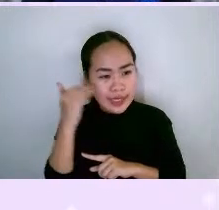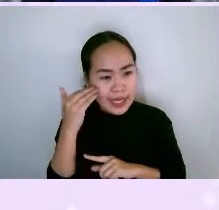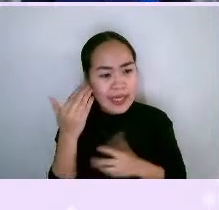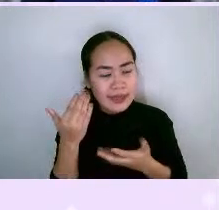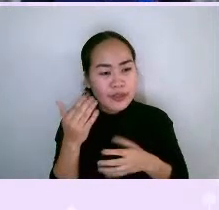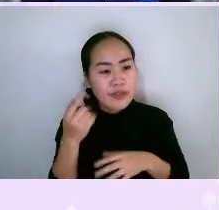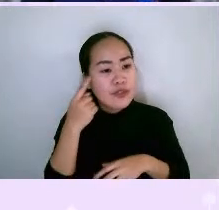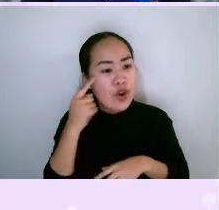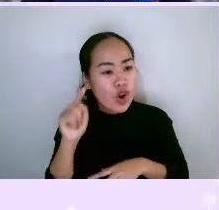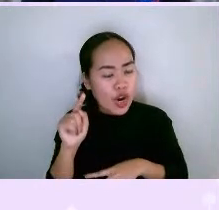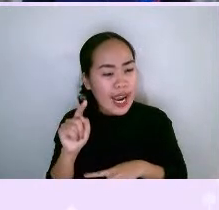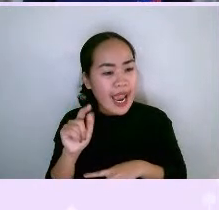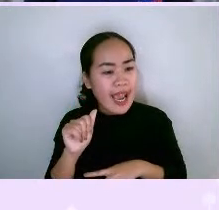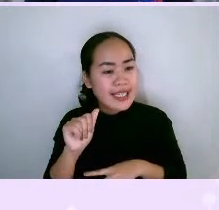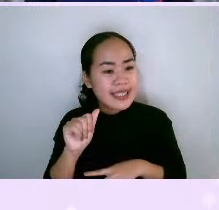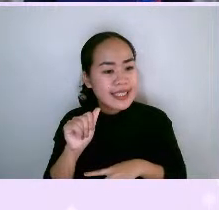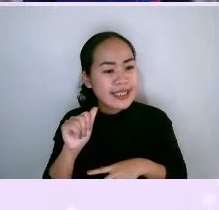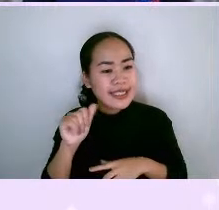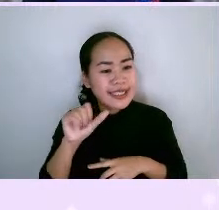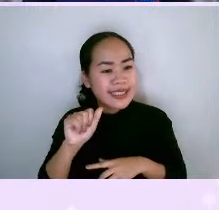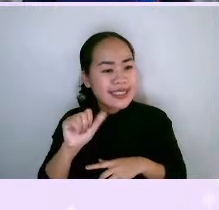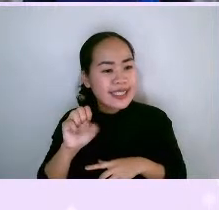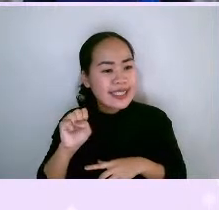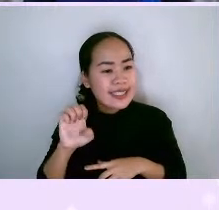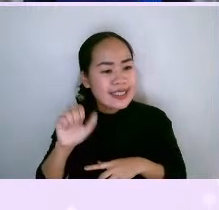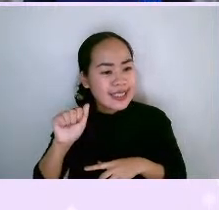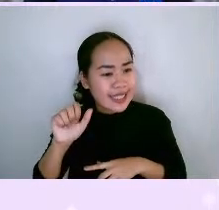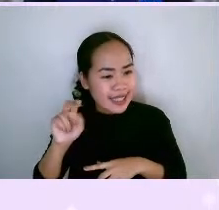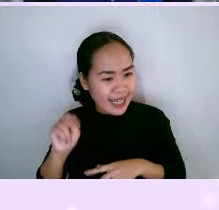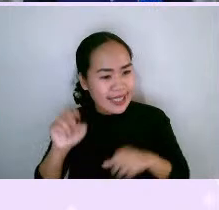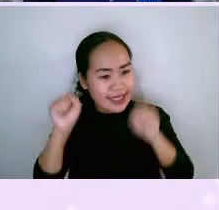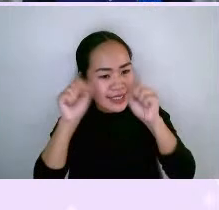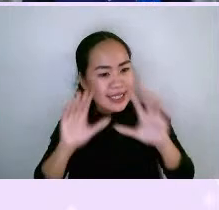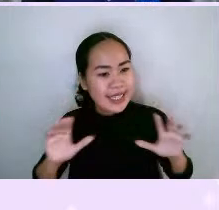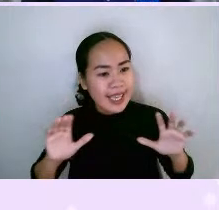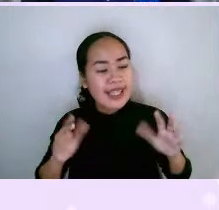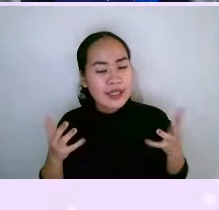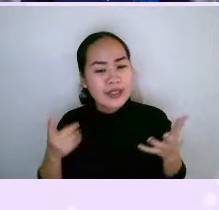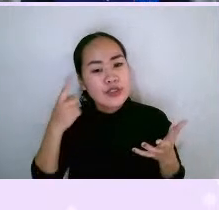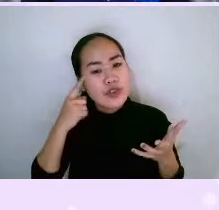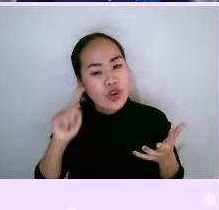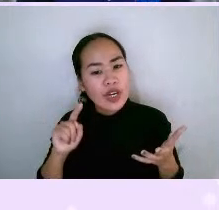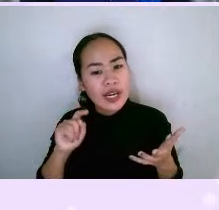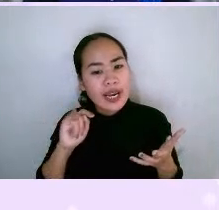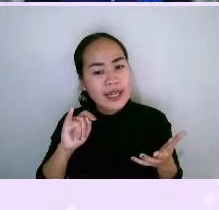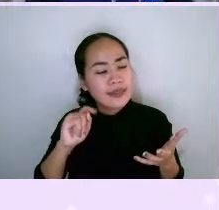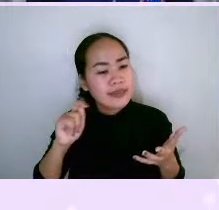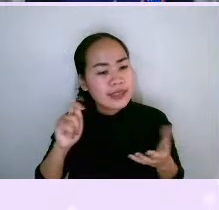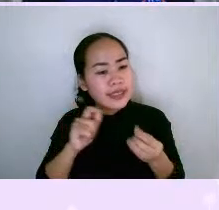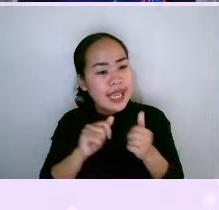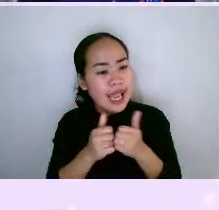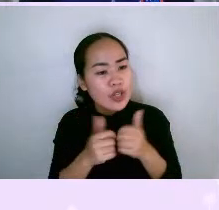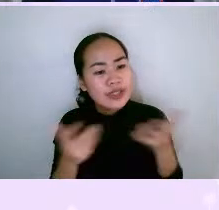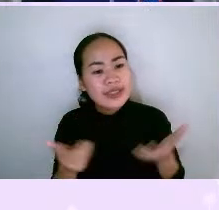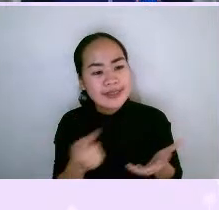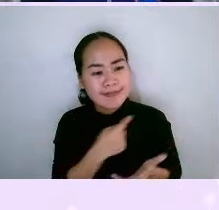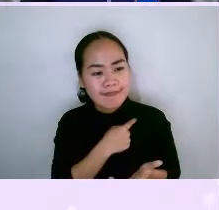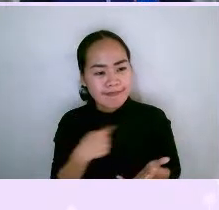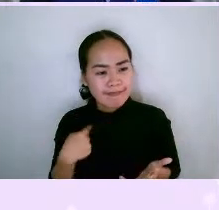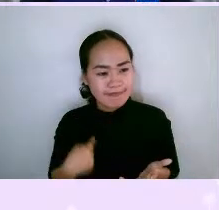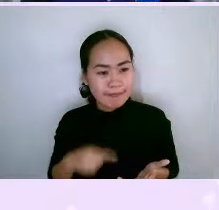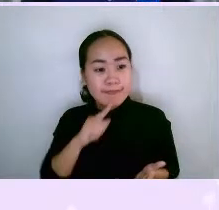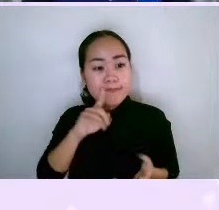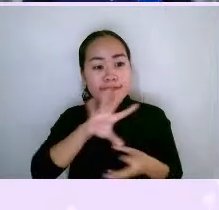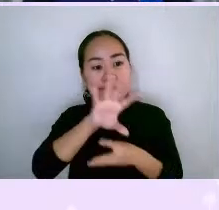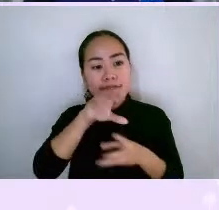ASEAN government officials, and intellectual property training at the World Intellectual Property Office in Beijing, China. Naging bahagi